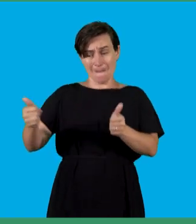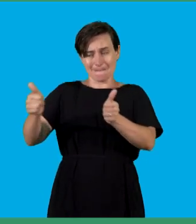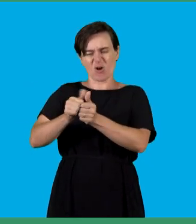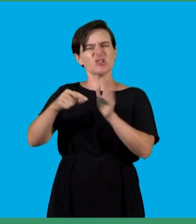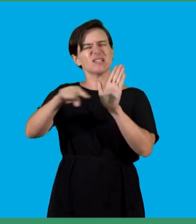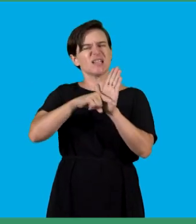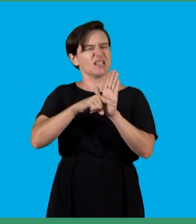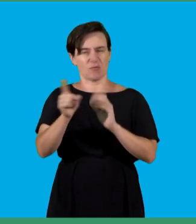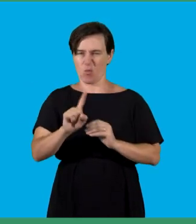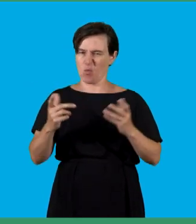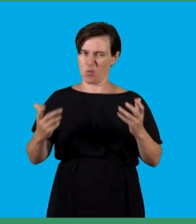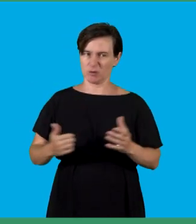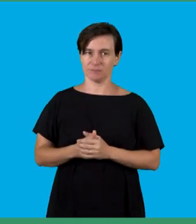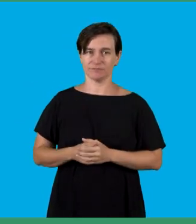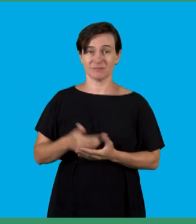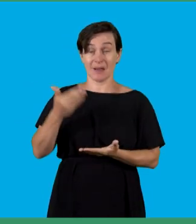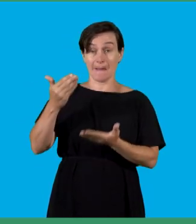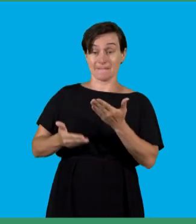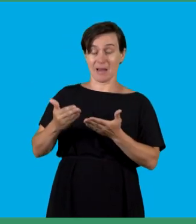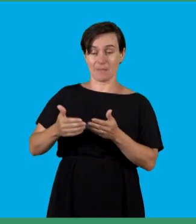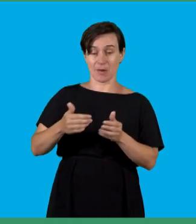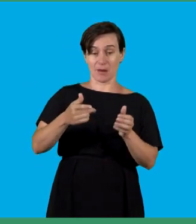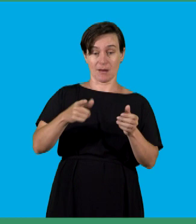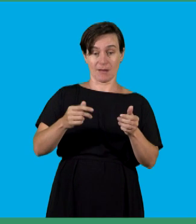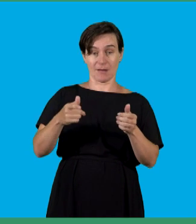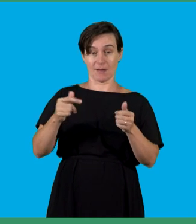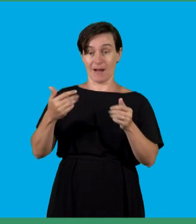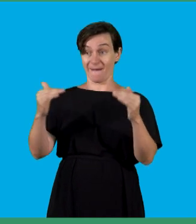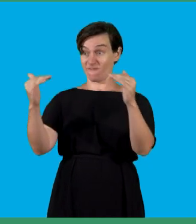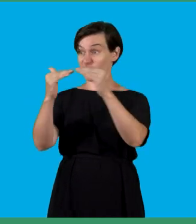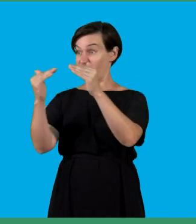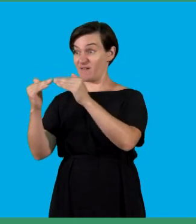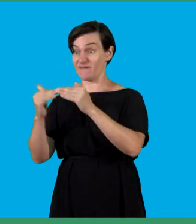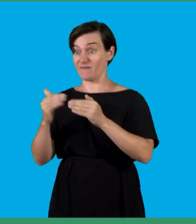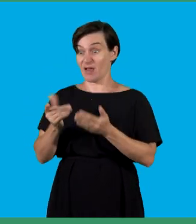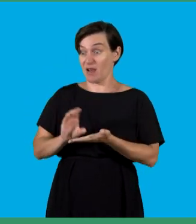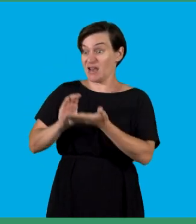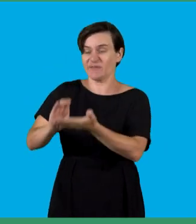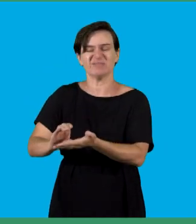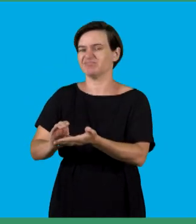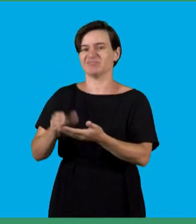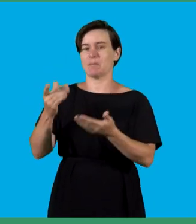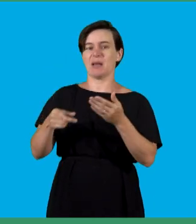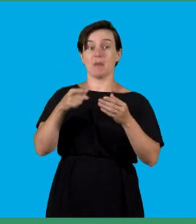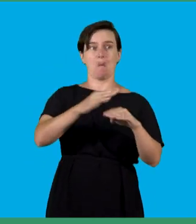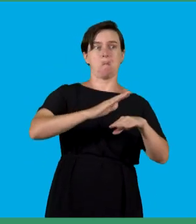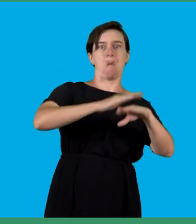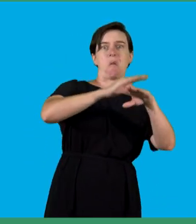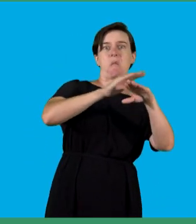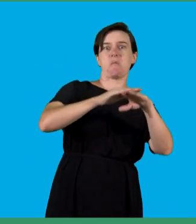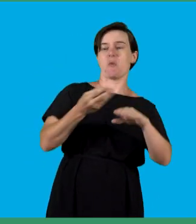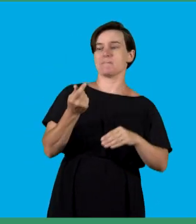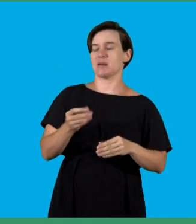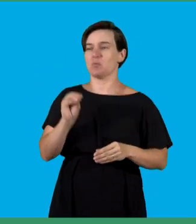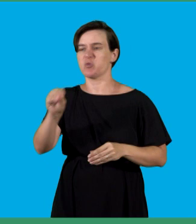Disadvantages of a partnership. Partners might not all contribute equally. The disadvantage of a partnership is that